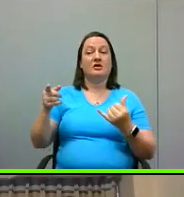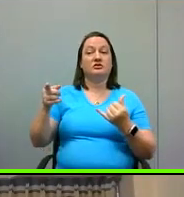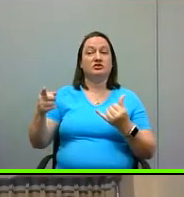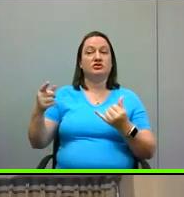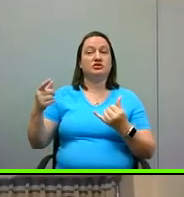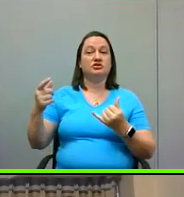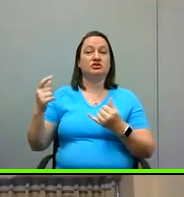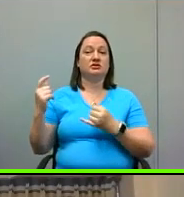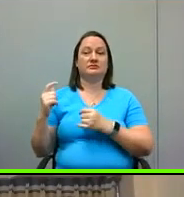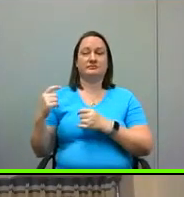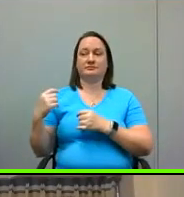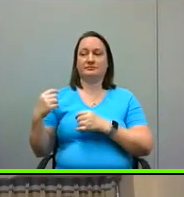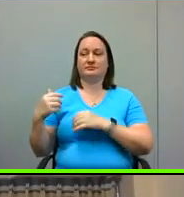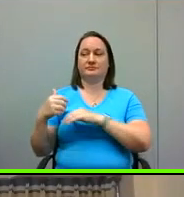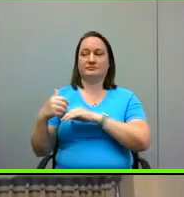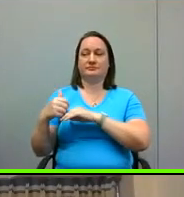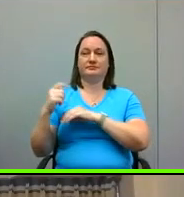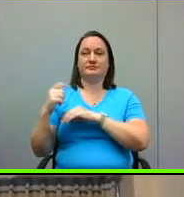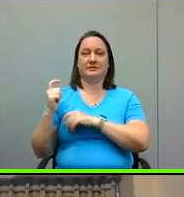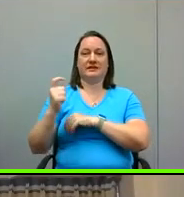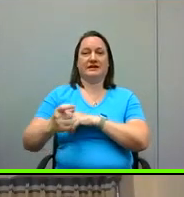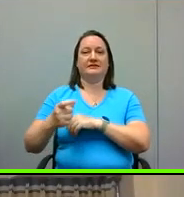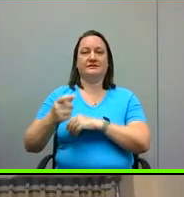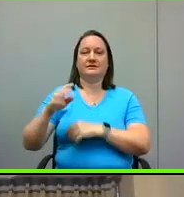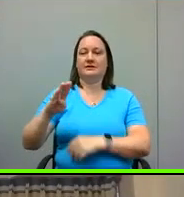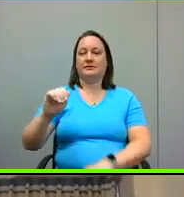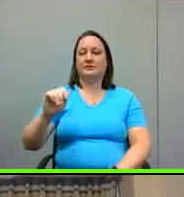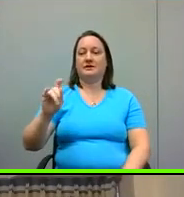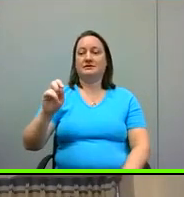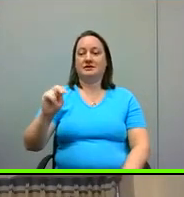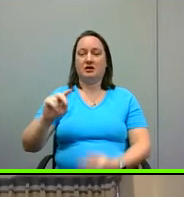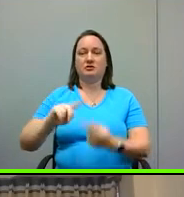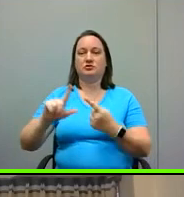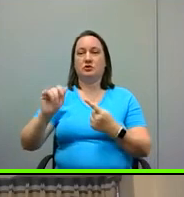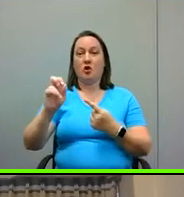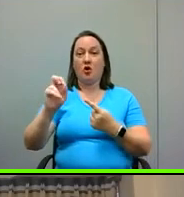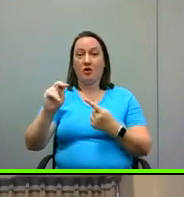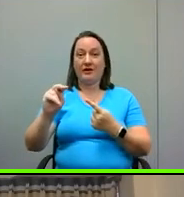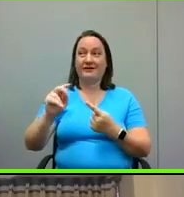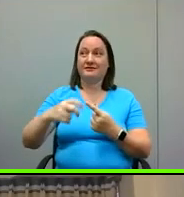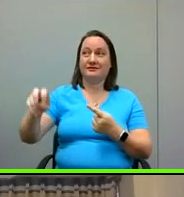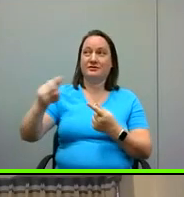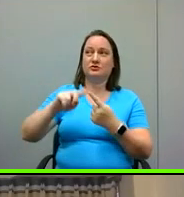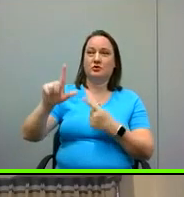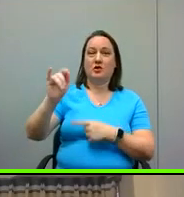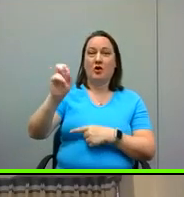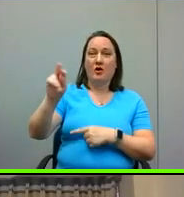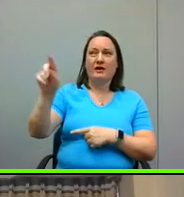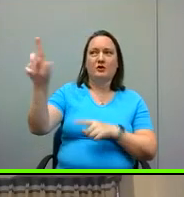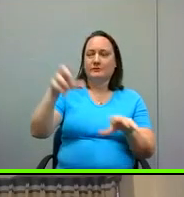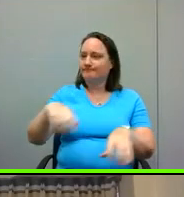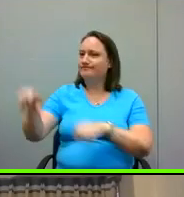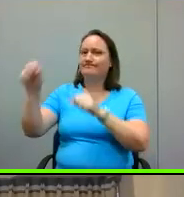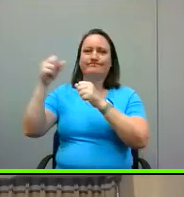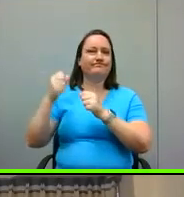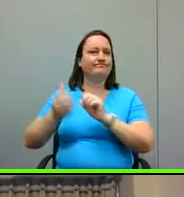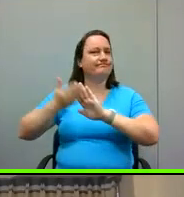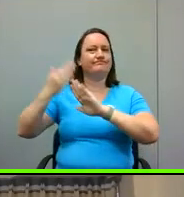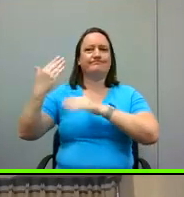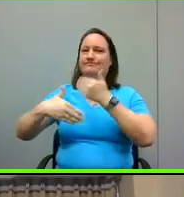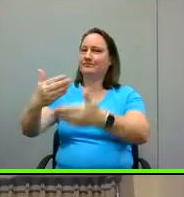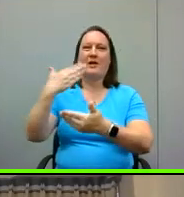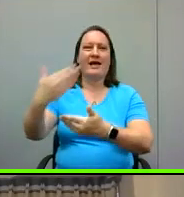to Lauren, who seemed to grab it and run with it. So thank you, Lauren. Thank